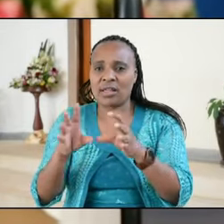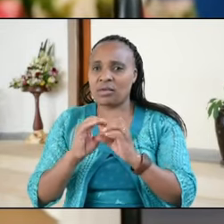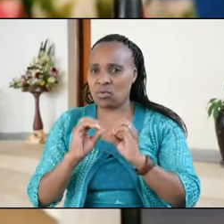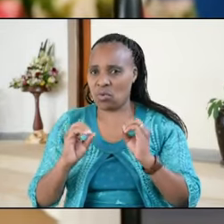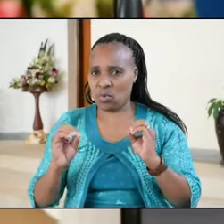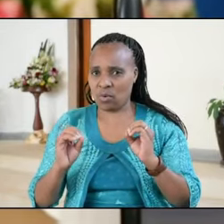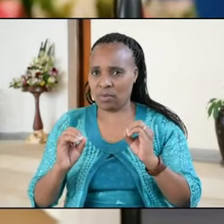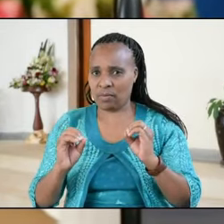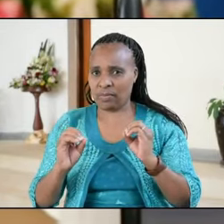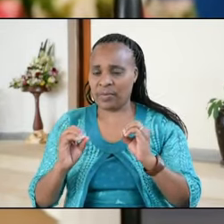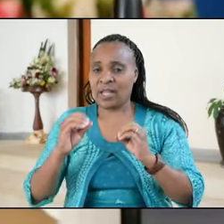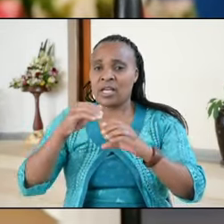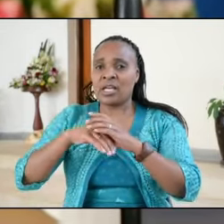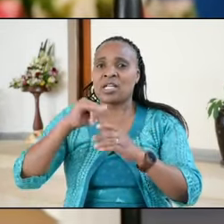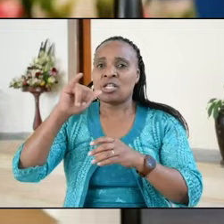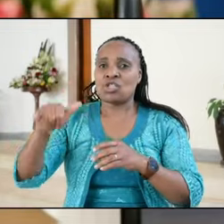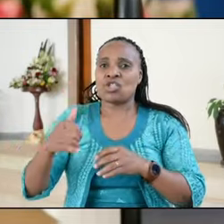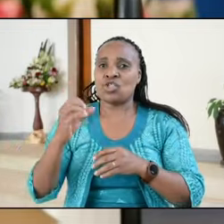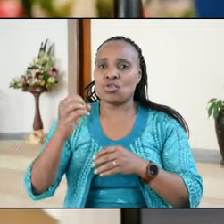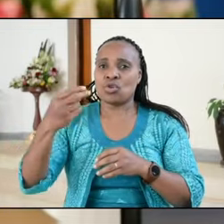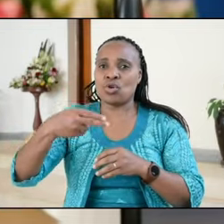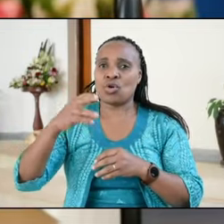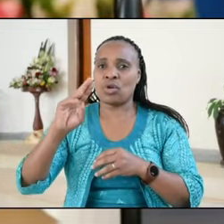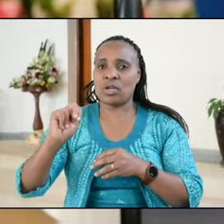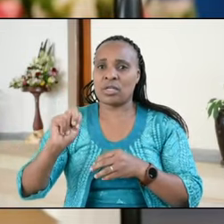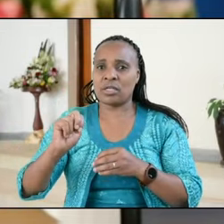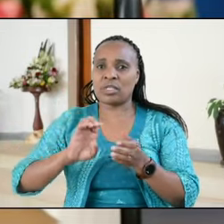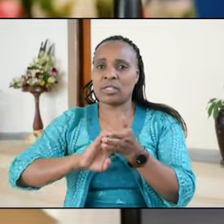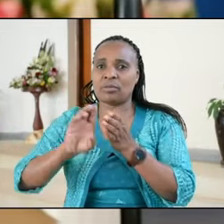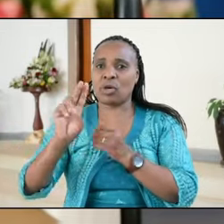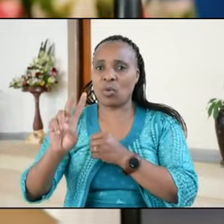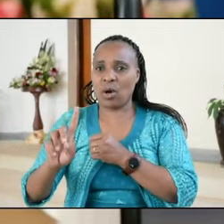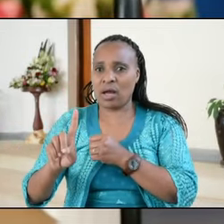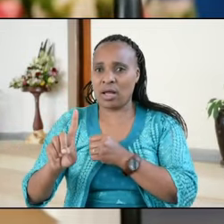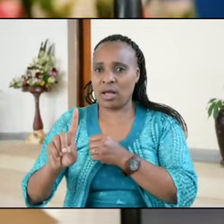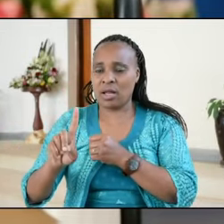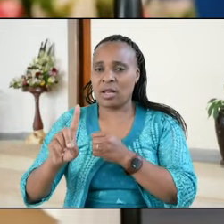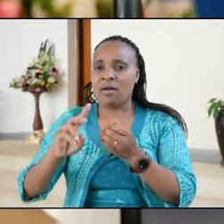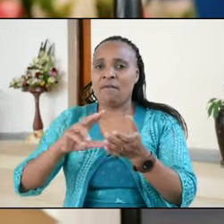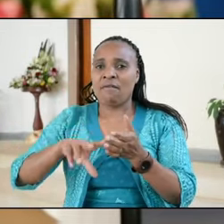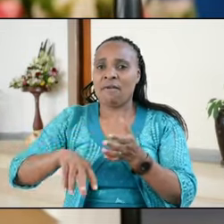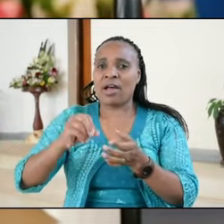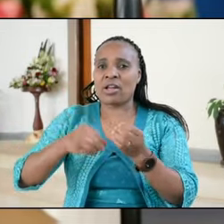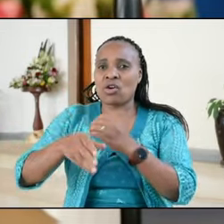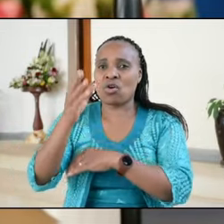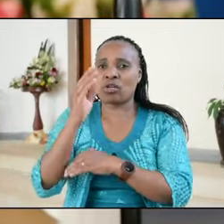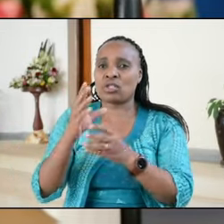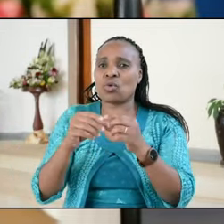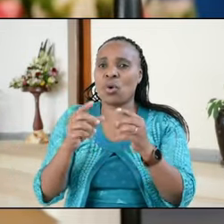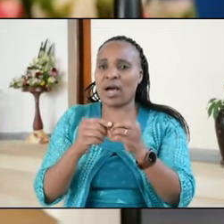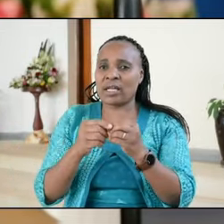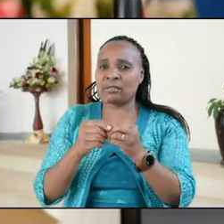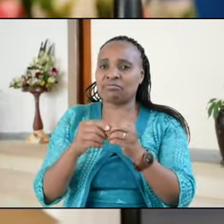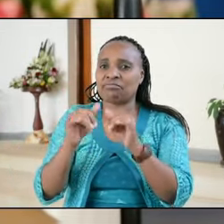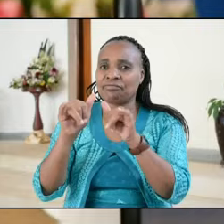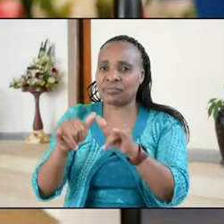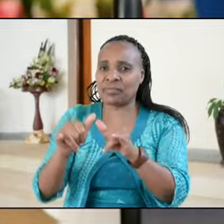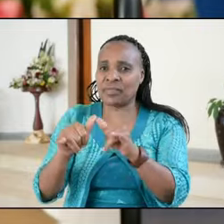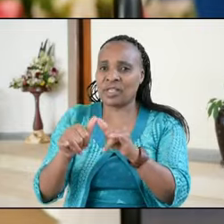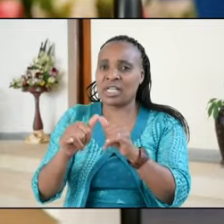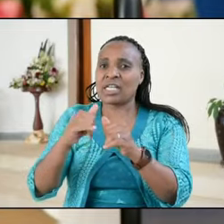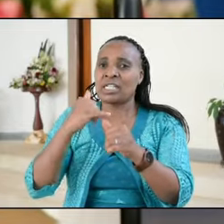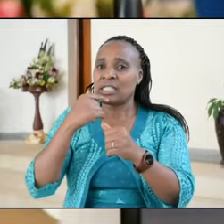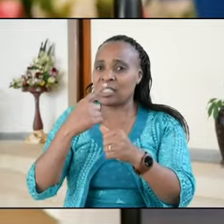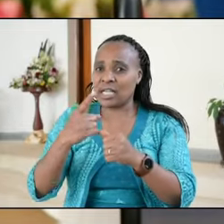ways. In John chapter 1, we find God's word incarnate. Because John 1:1 says,